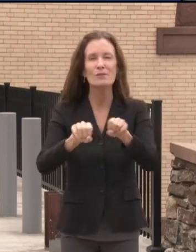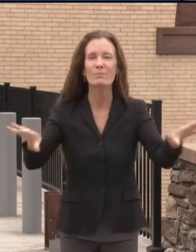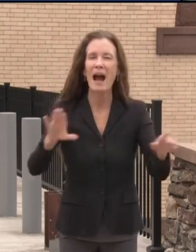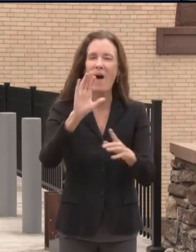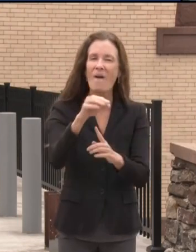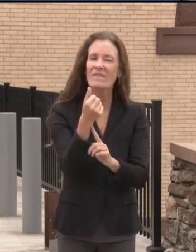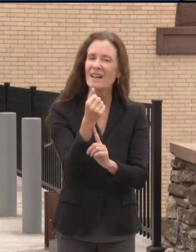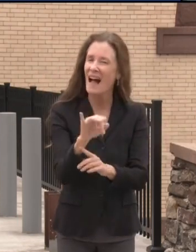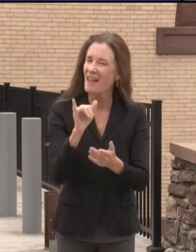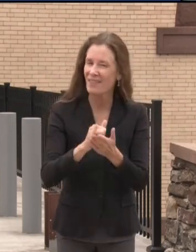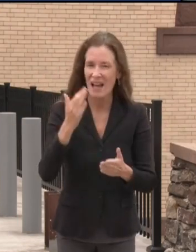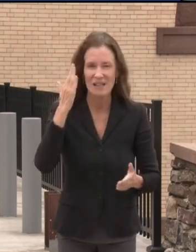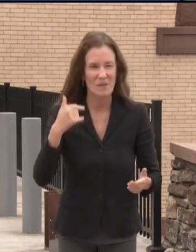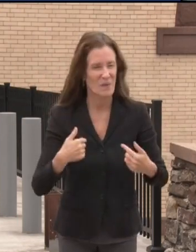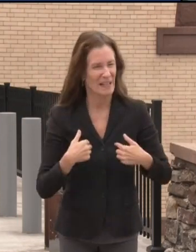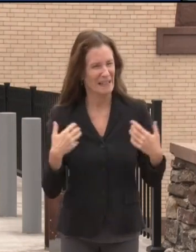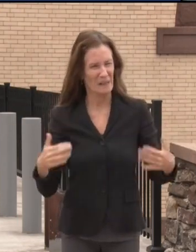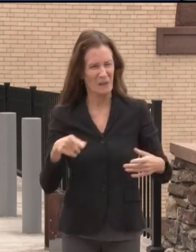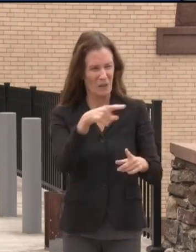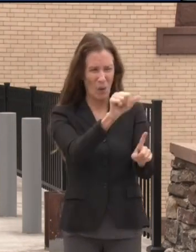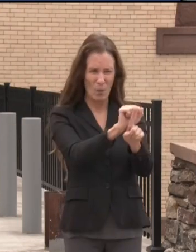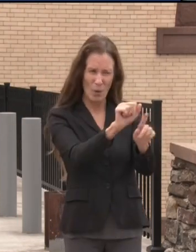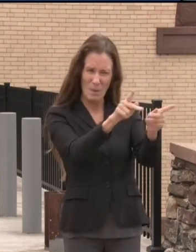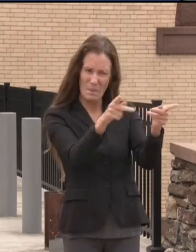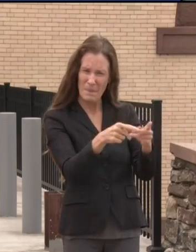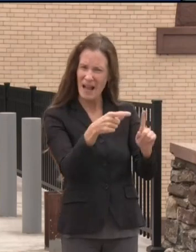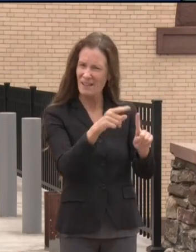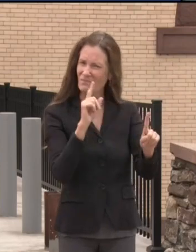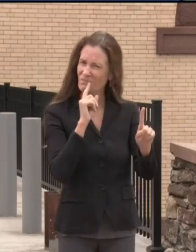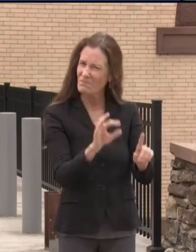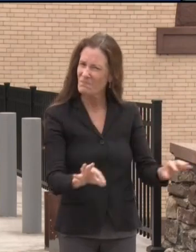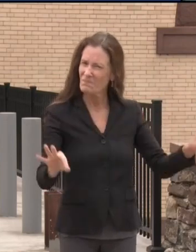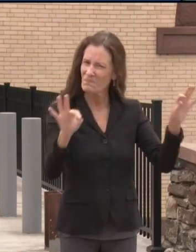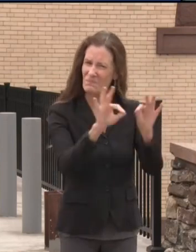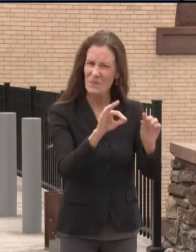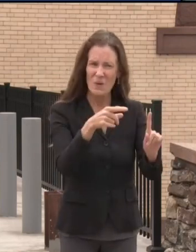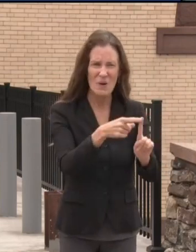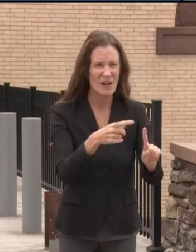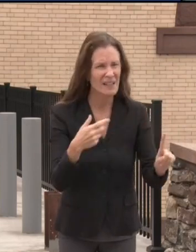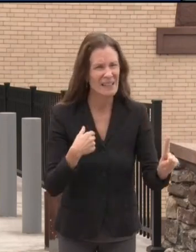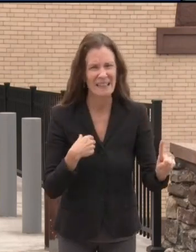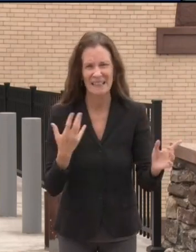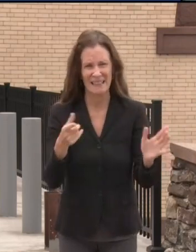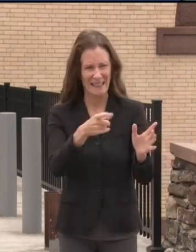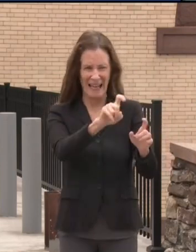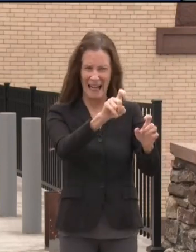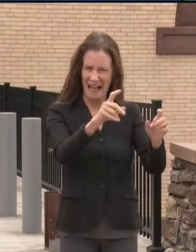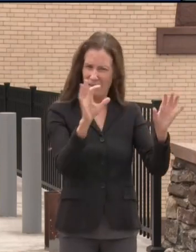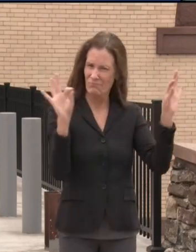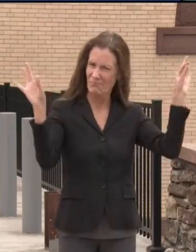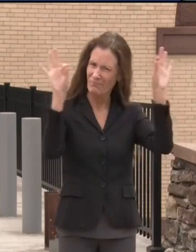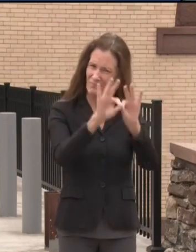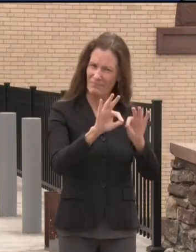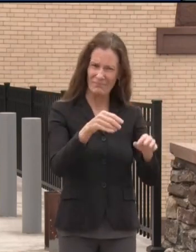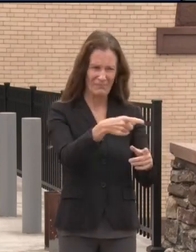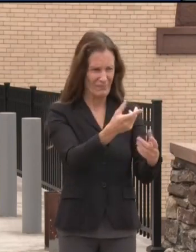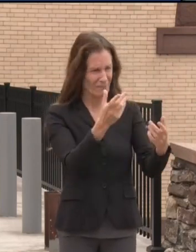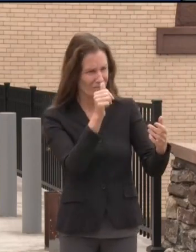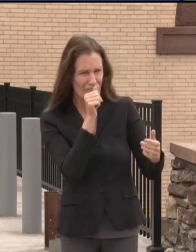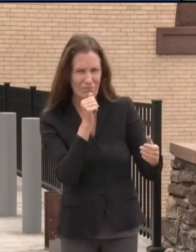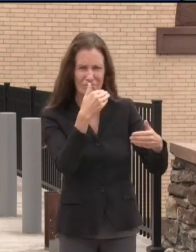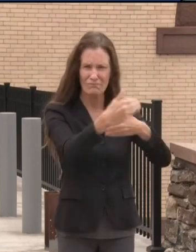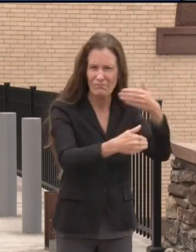entire workplace suffers. So this is a productivity issue. So when that happens, because you don't have paid